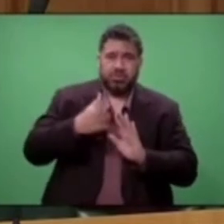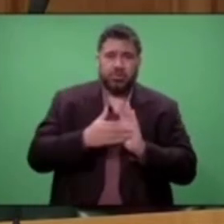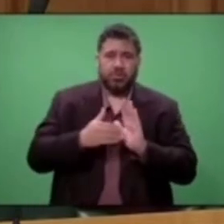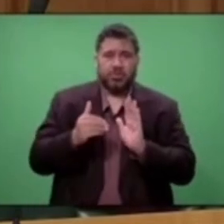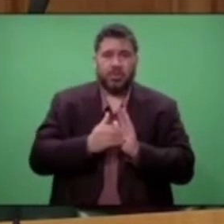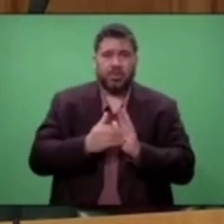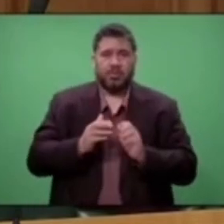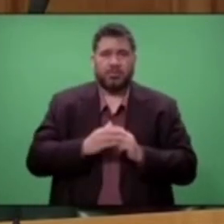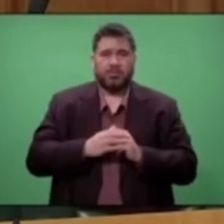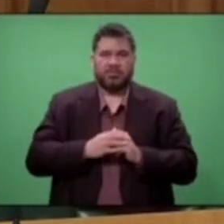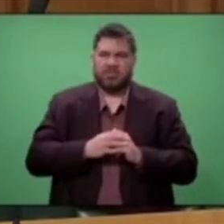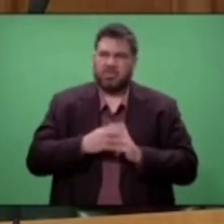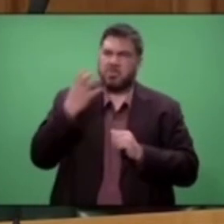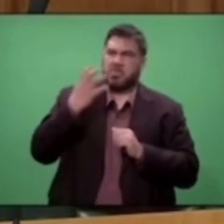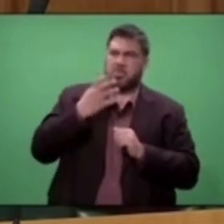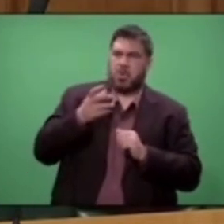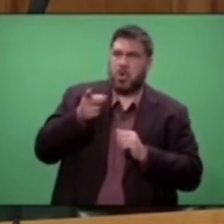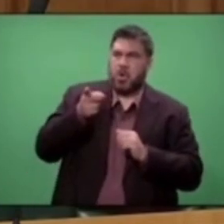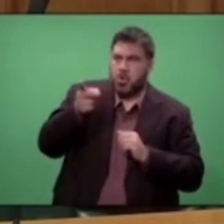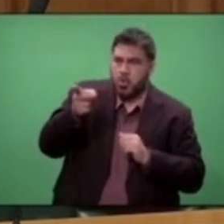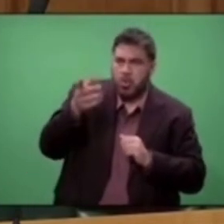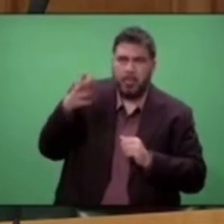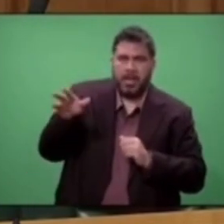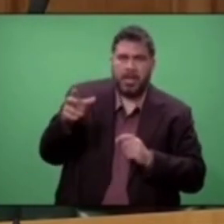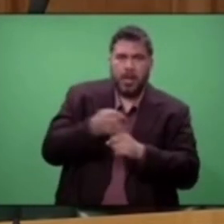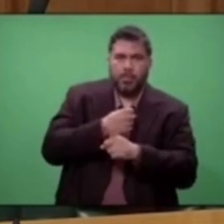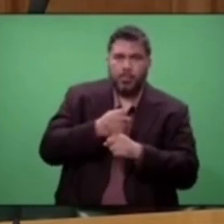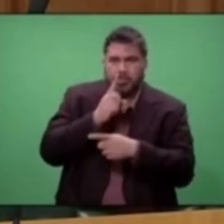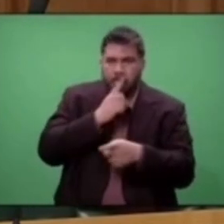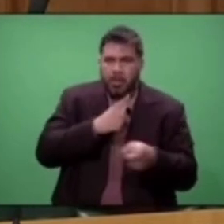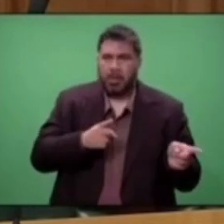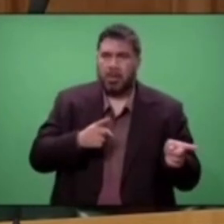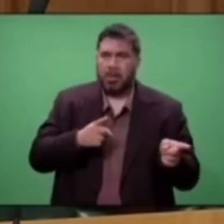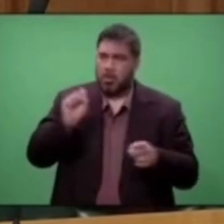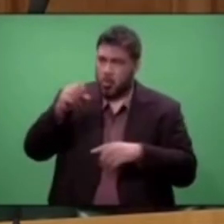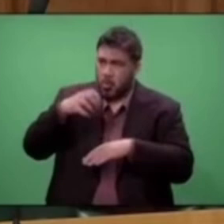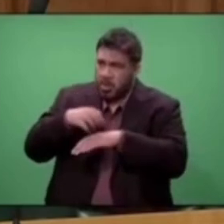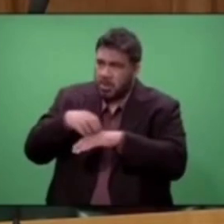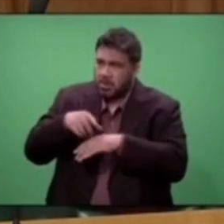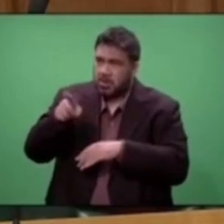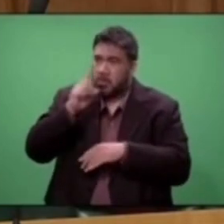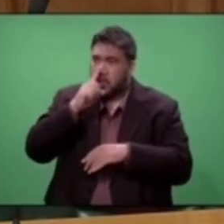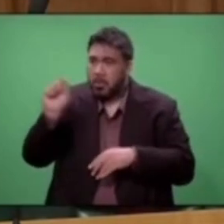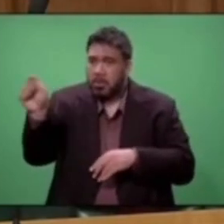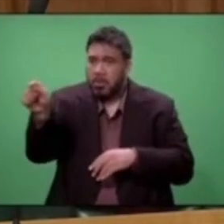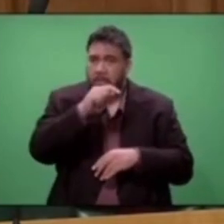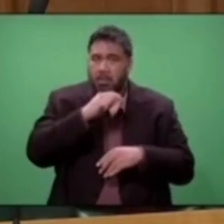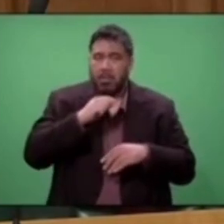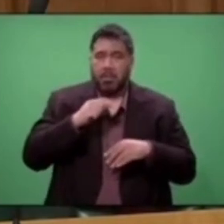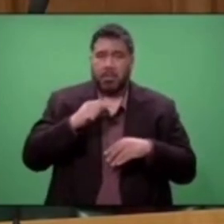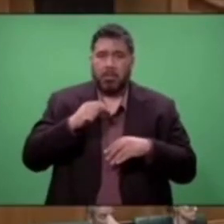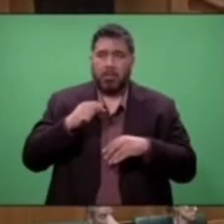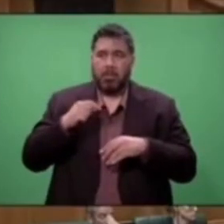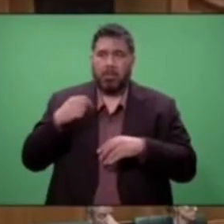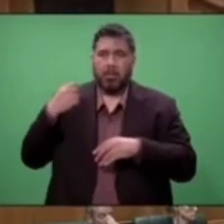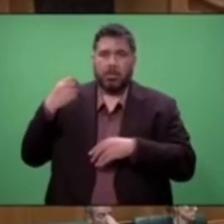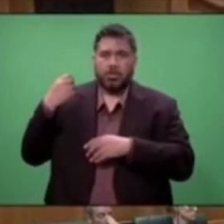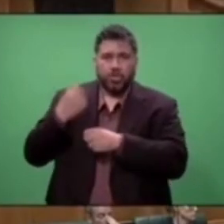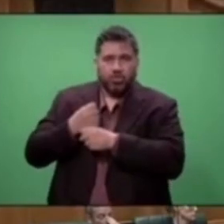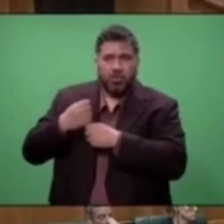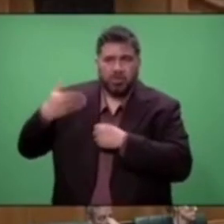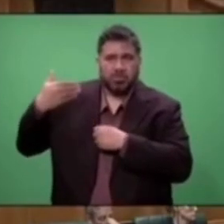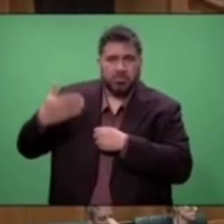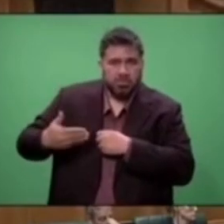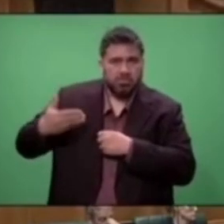it was carried out, and concealed and sustained over generations. That